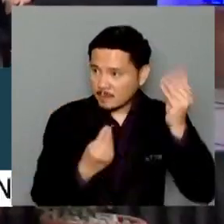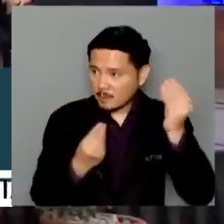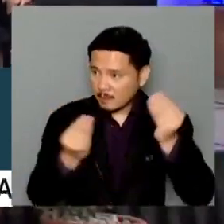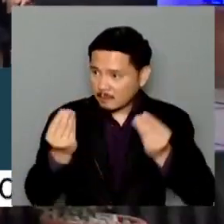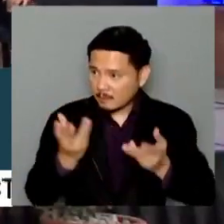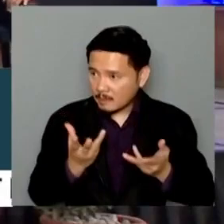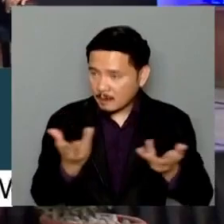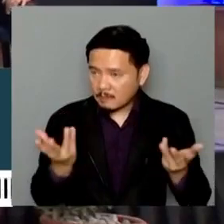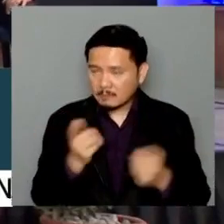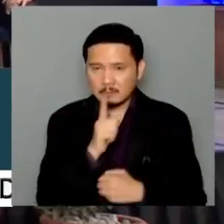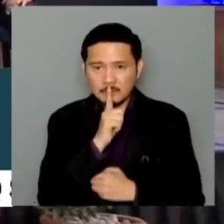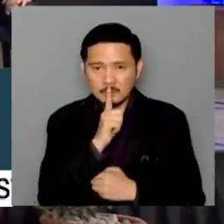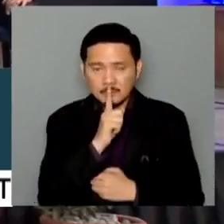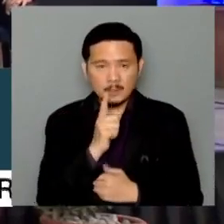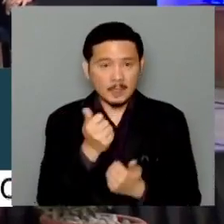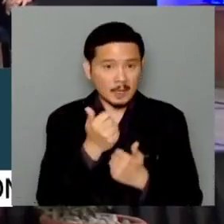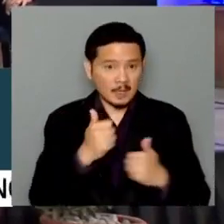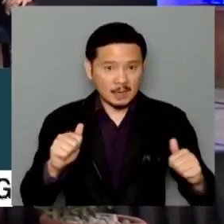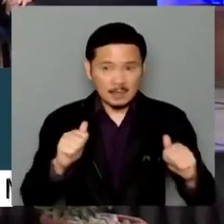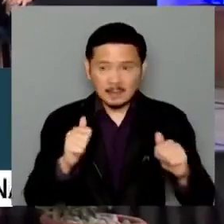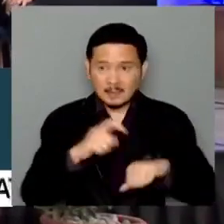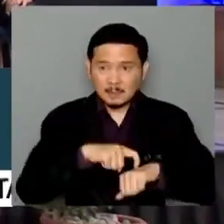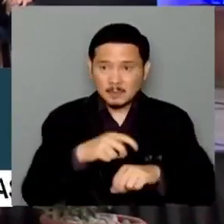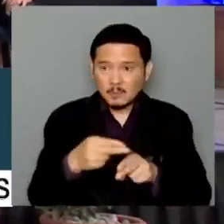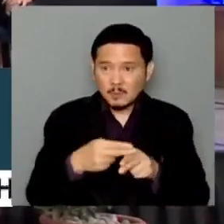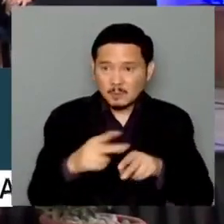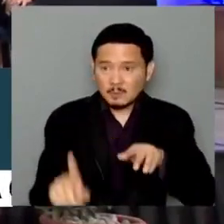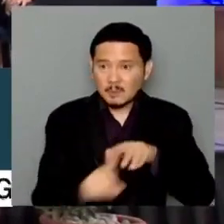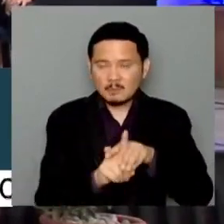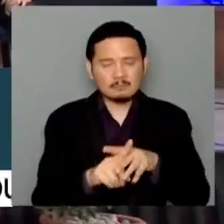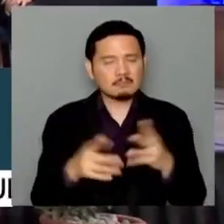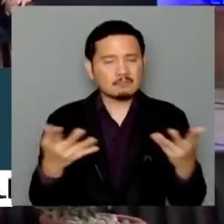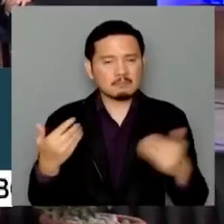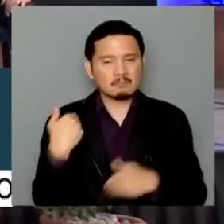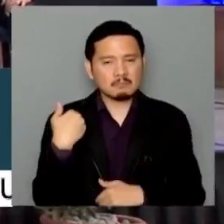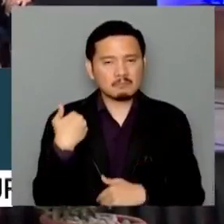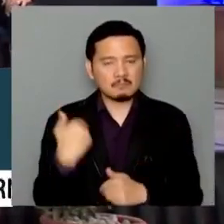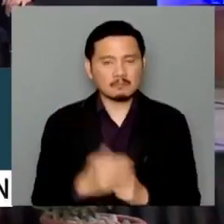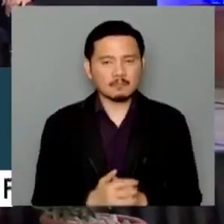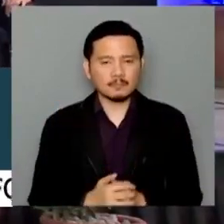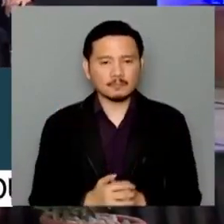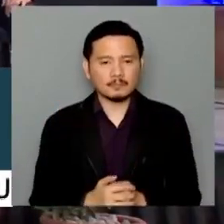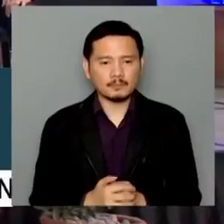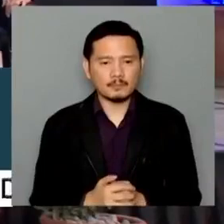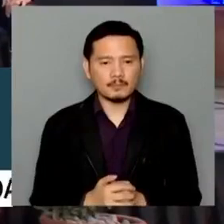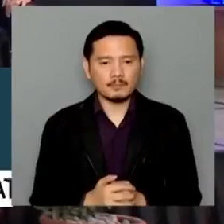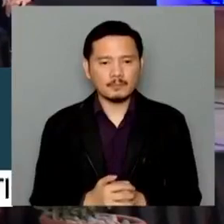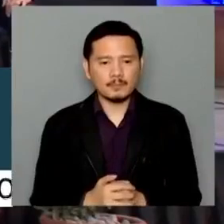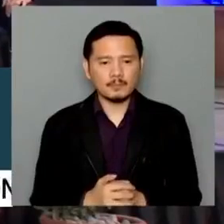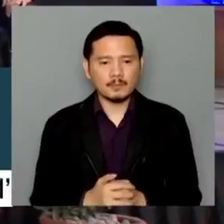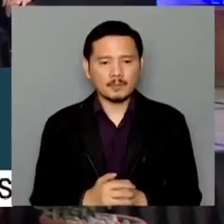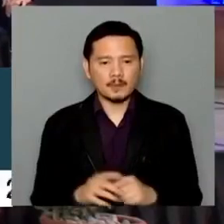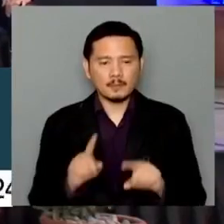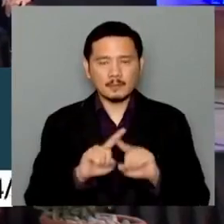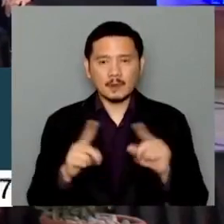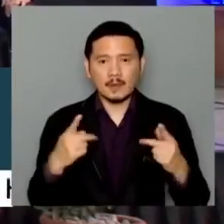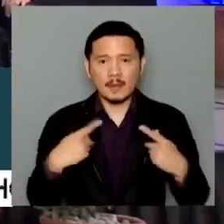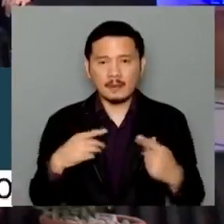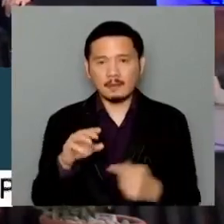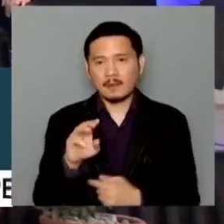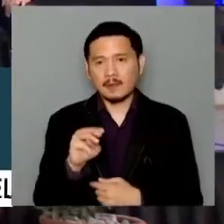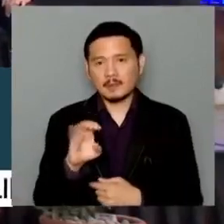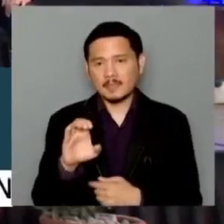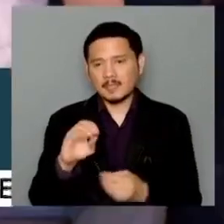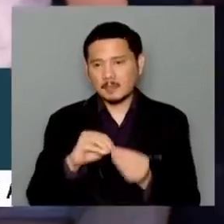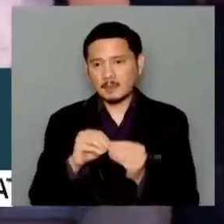appointing anyone anytime soon. As you know, that there's already an MC number 3, which says that the